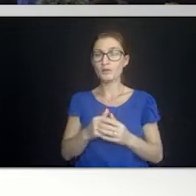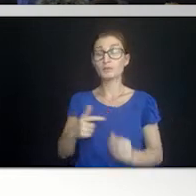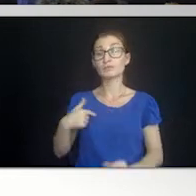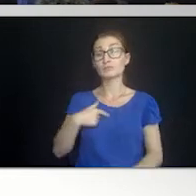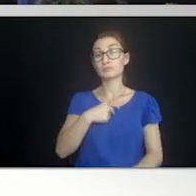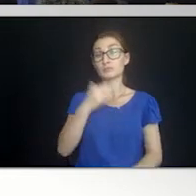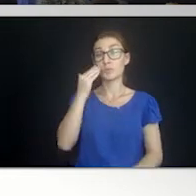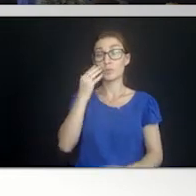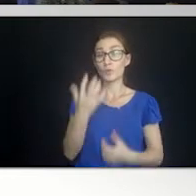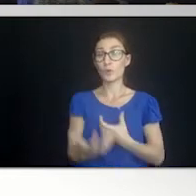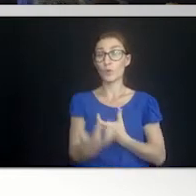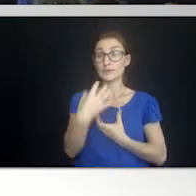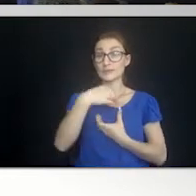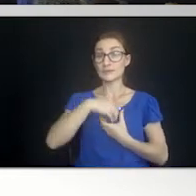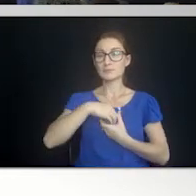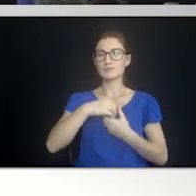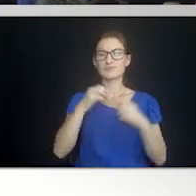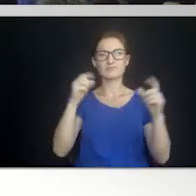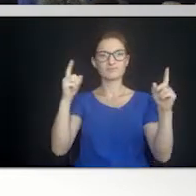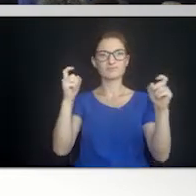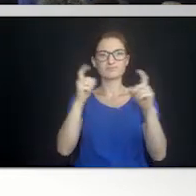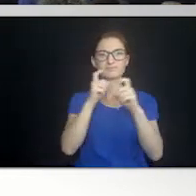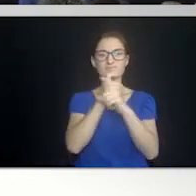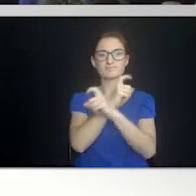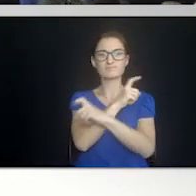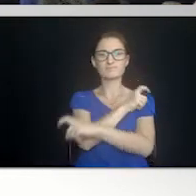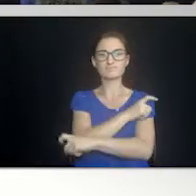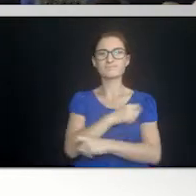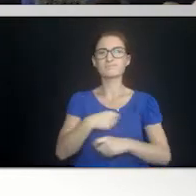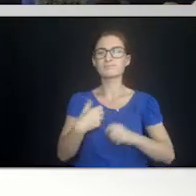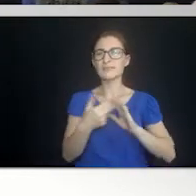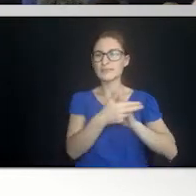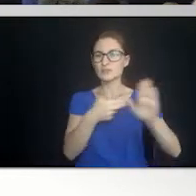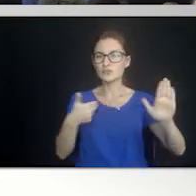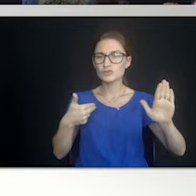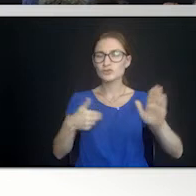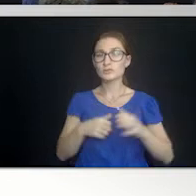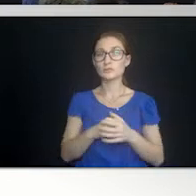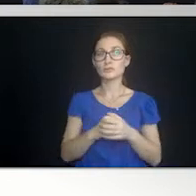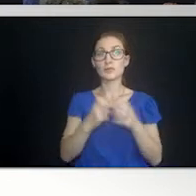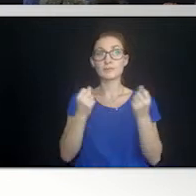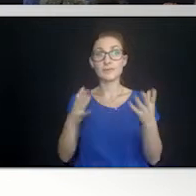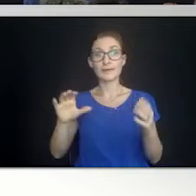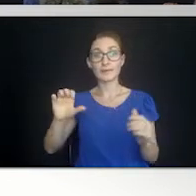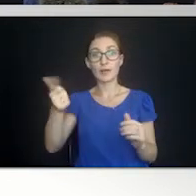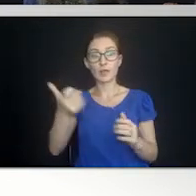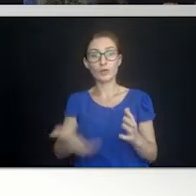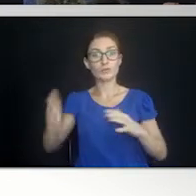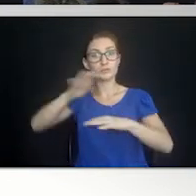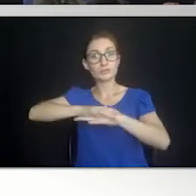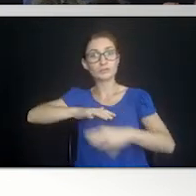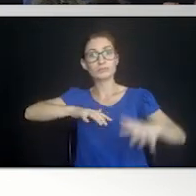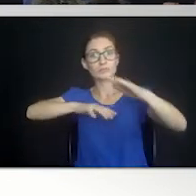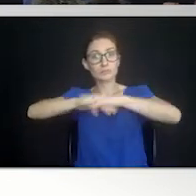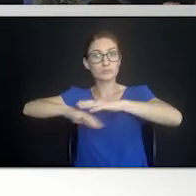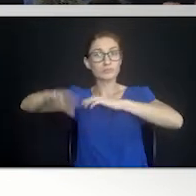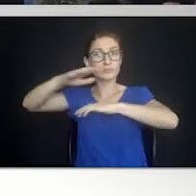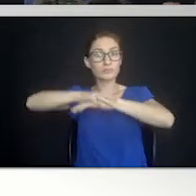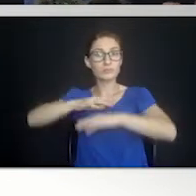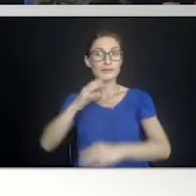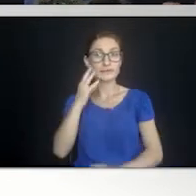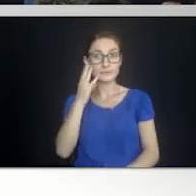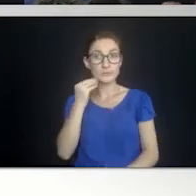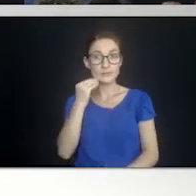We know that autism is a very complicated condition. We know there's many comorbidities that come with it,